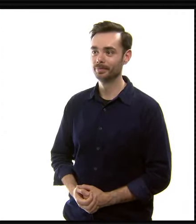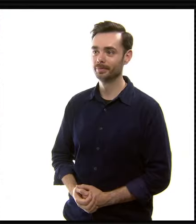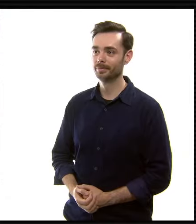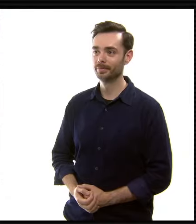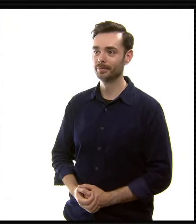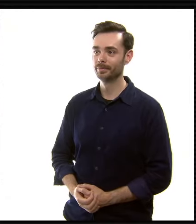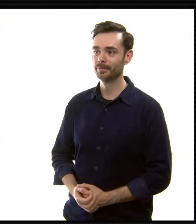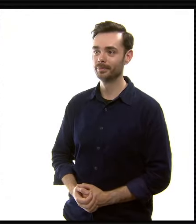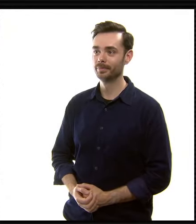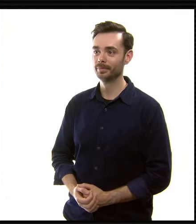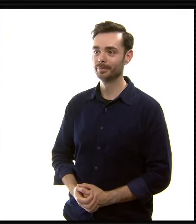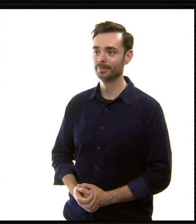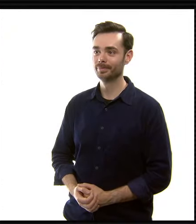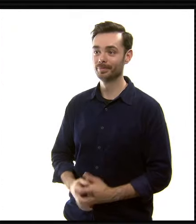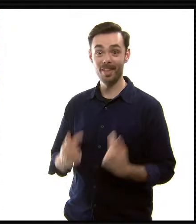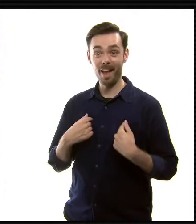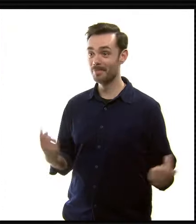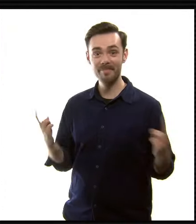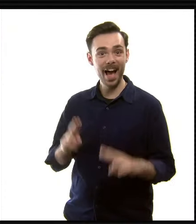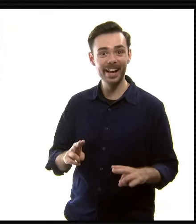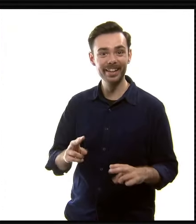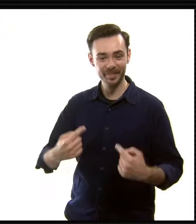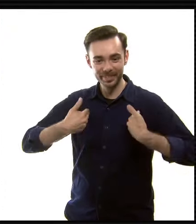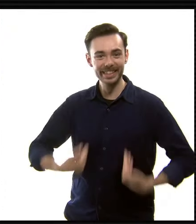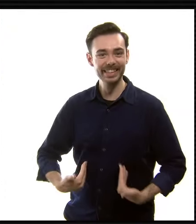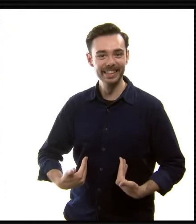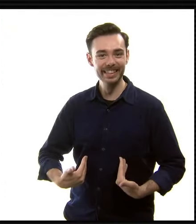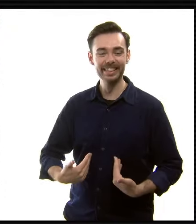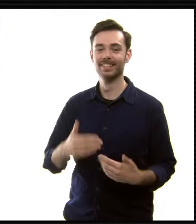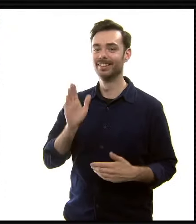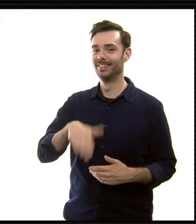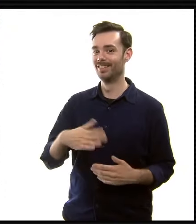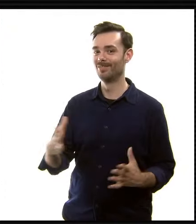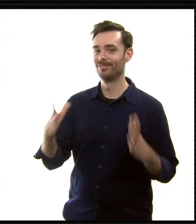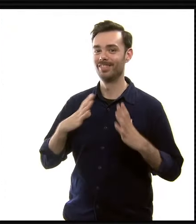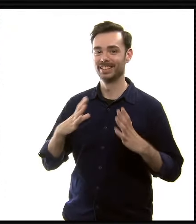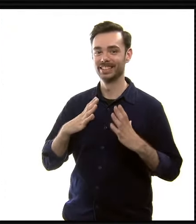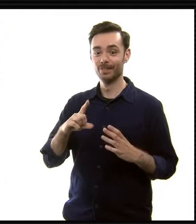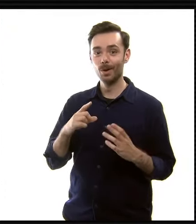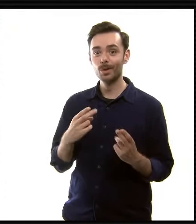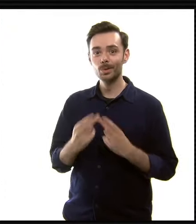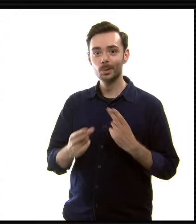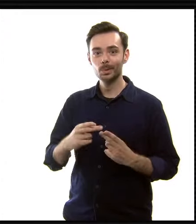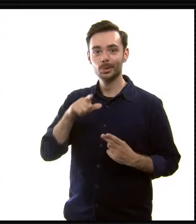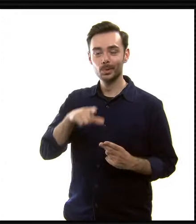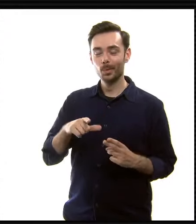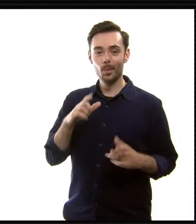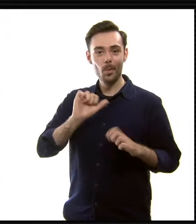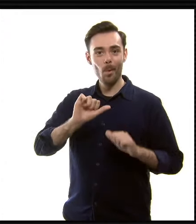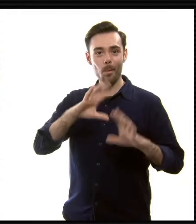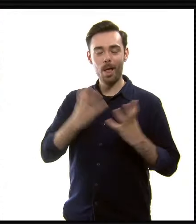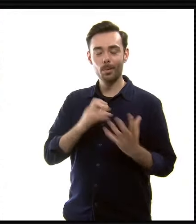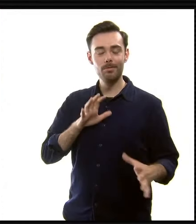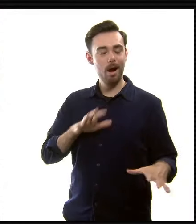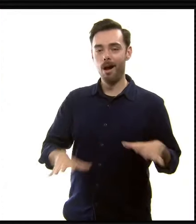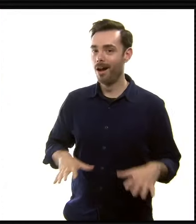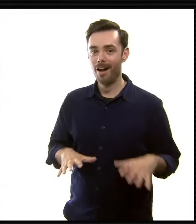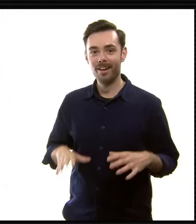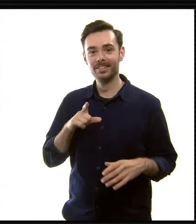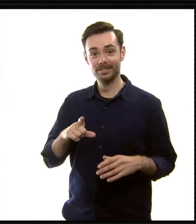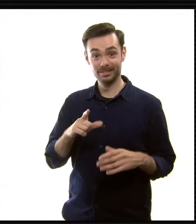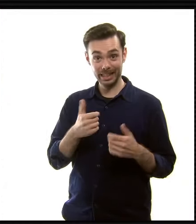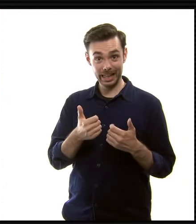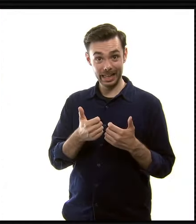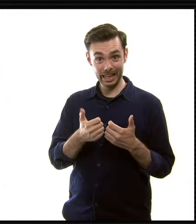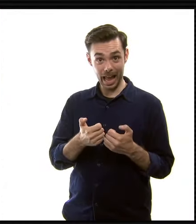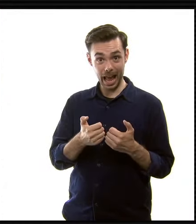Yes, I'm back, me, Melvin, and if you're a gamer, get ready for some news that will rock your world, and if you're not a gamer, come on, who are you kidding? You're just pretending to